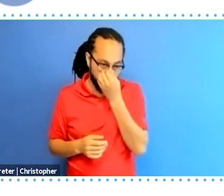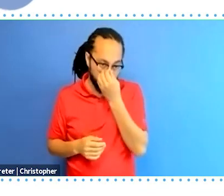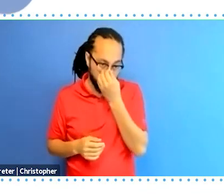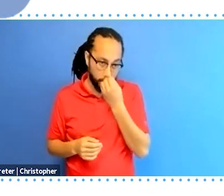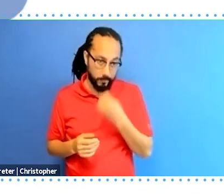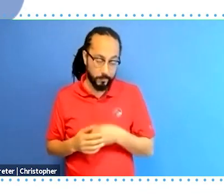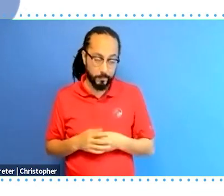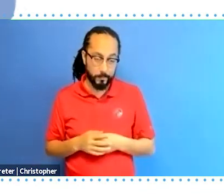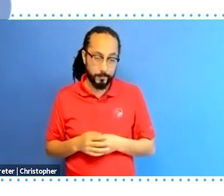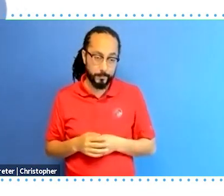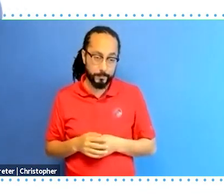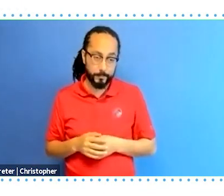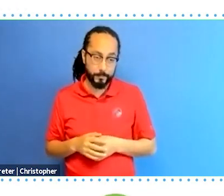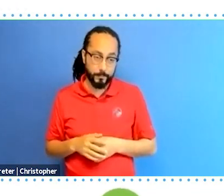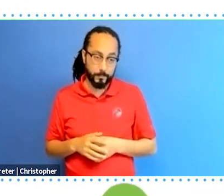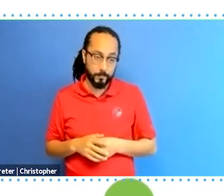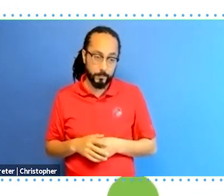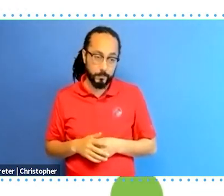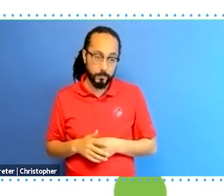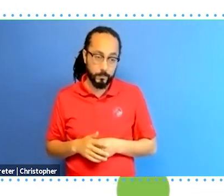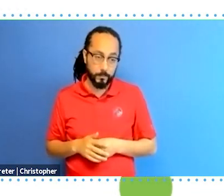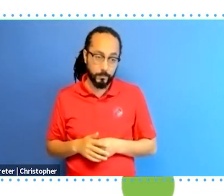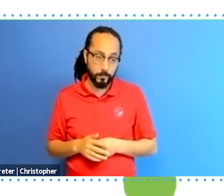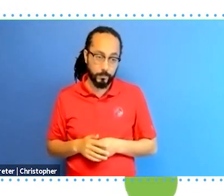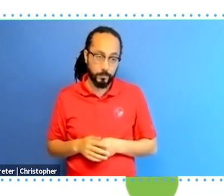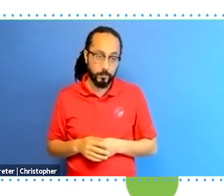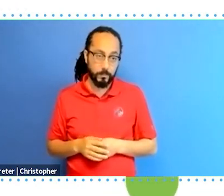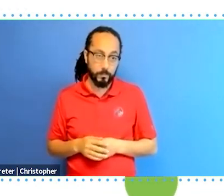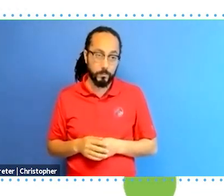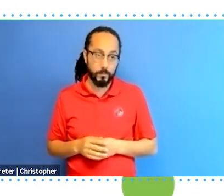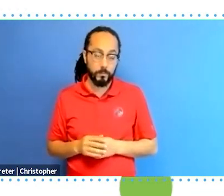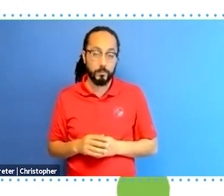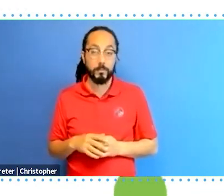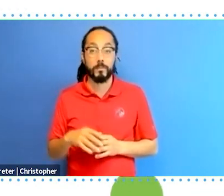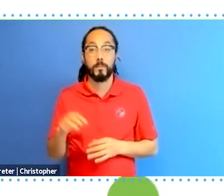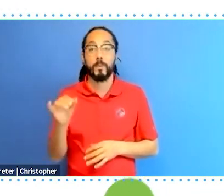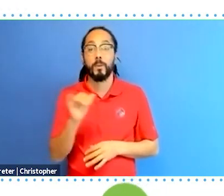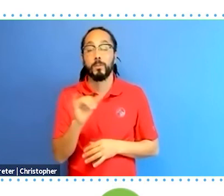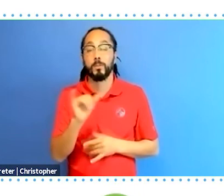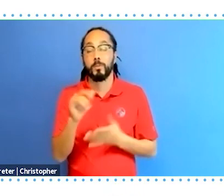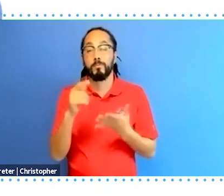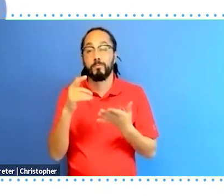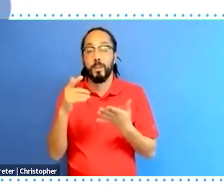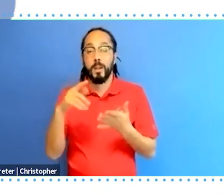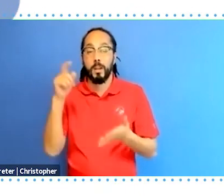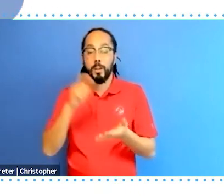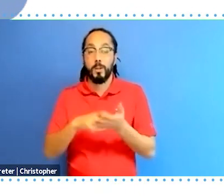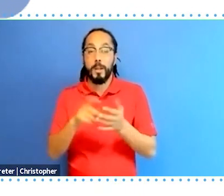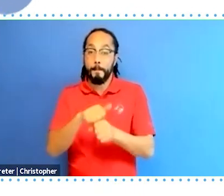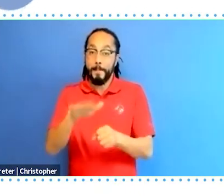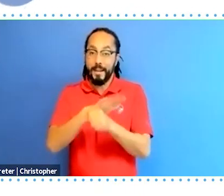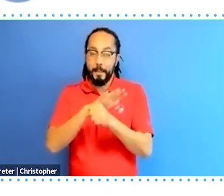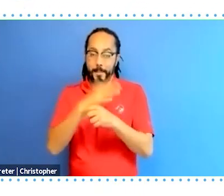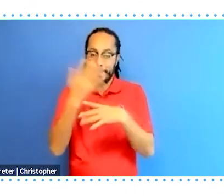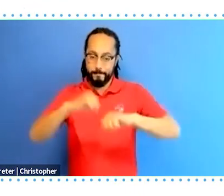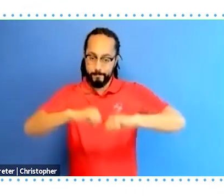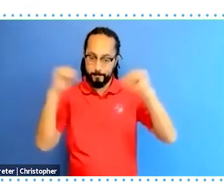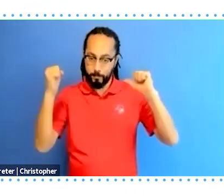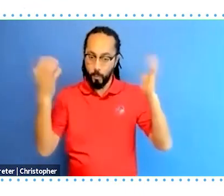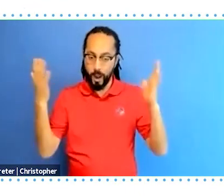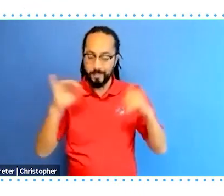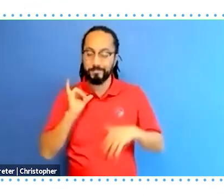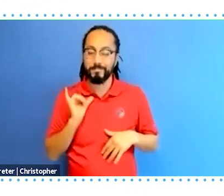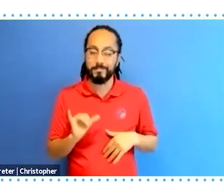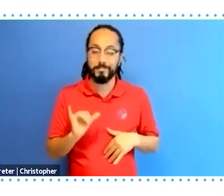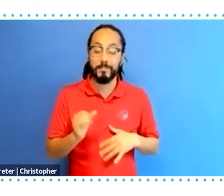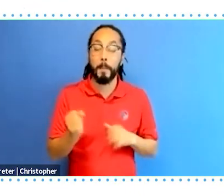also think that again, what the pandemic has revealed in a lot of sectors are the limitations. And